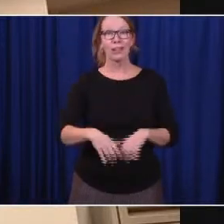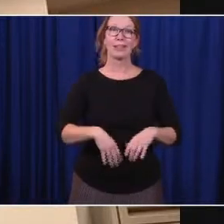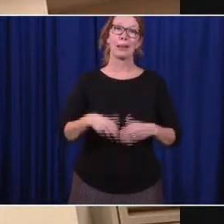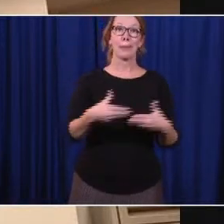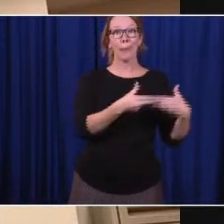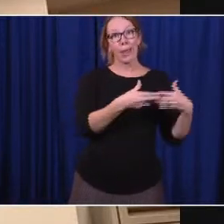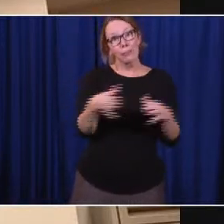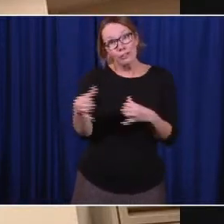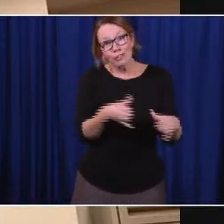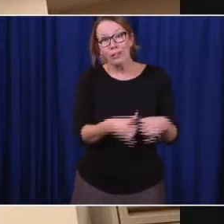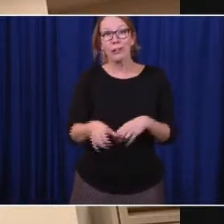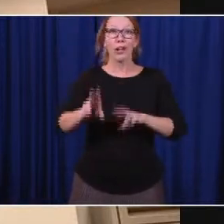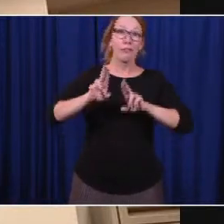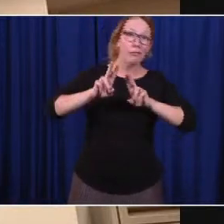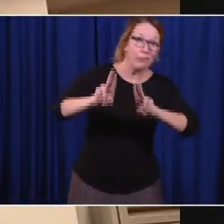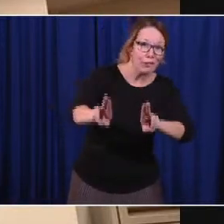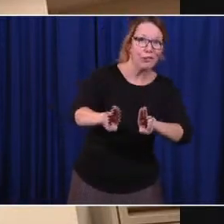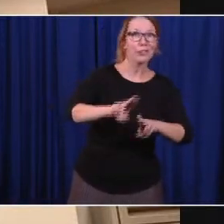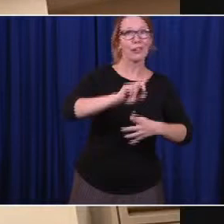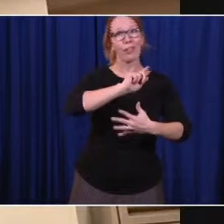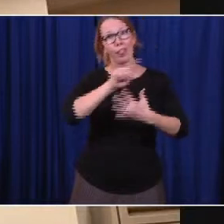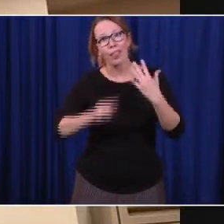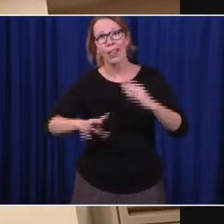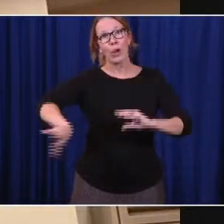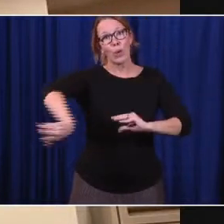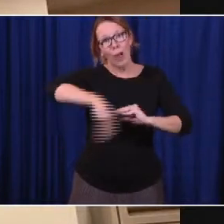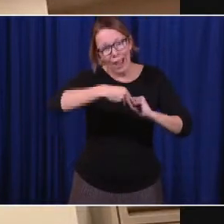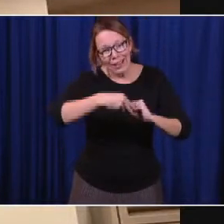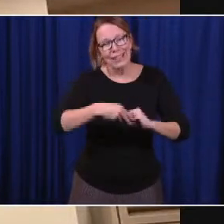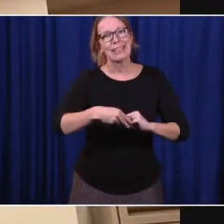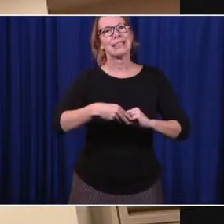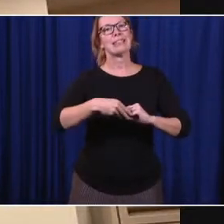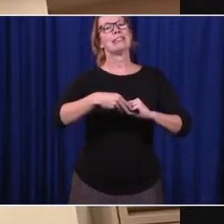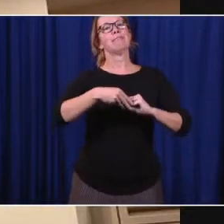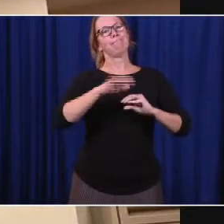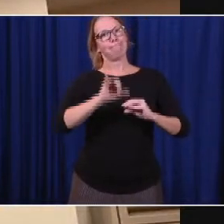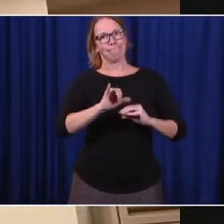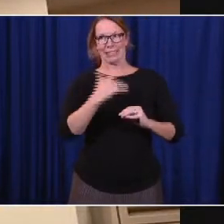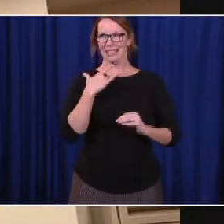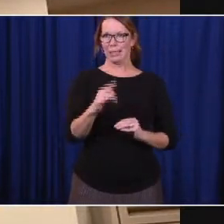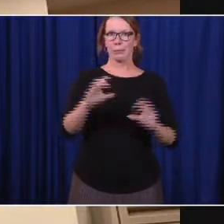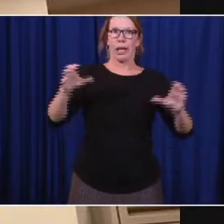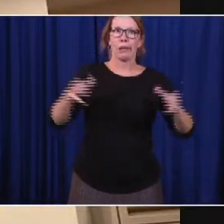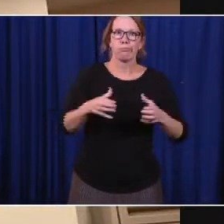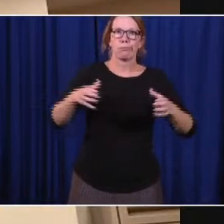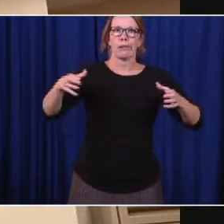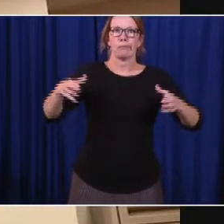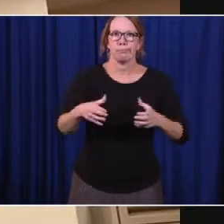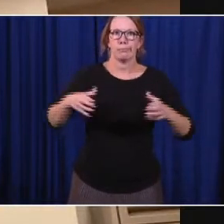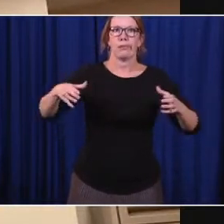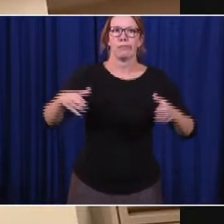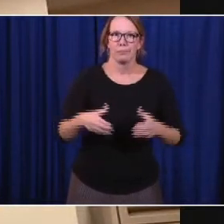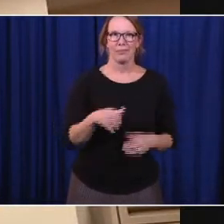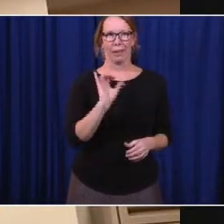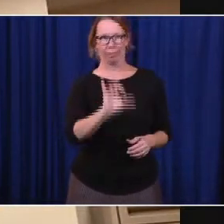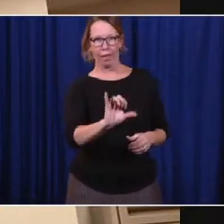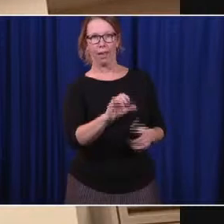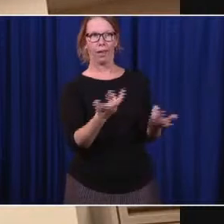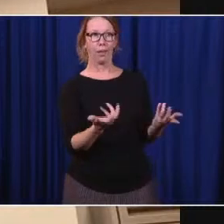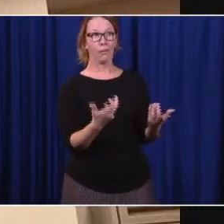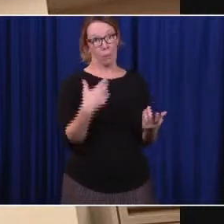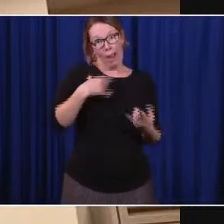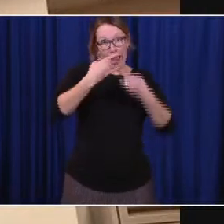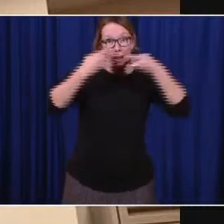showers, funerals, weddings. And, several of them have said, I had a